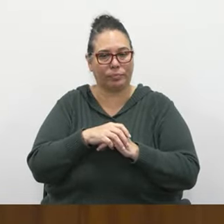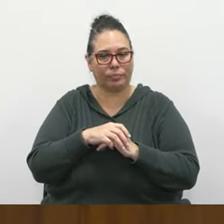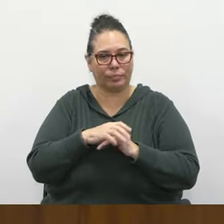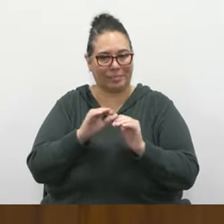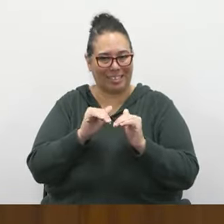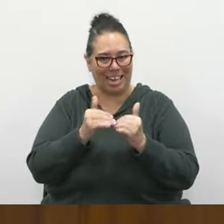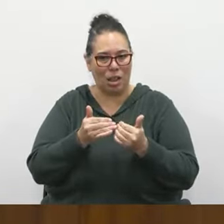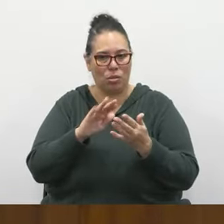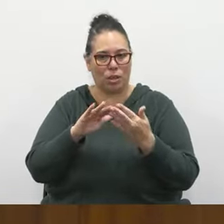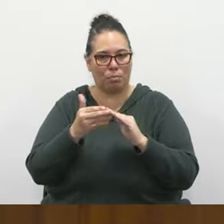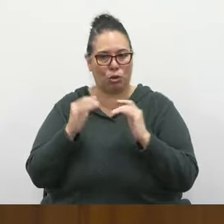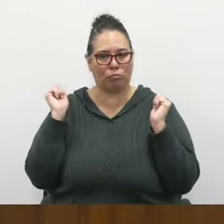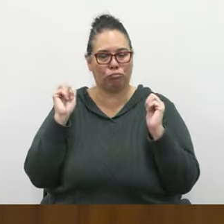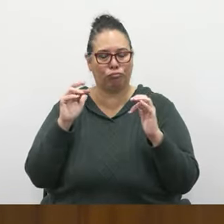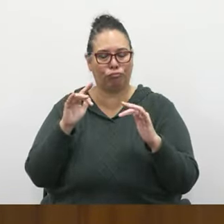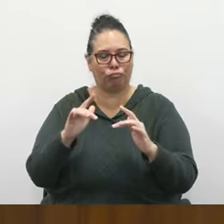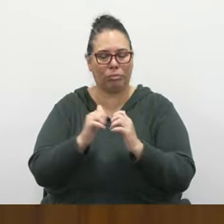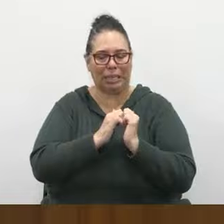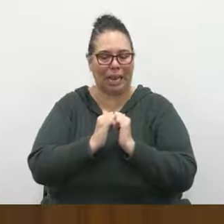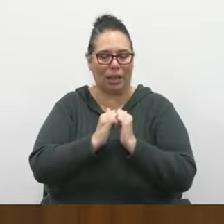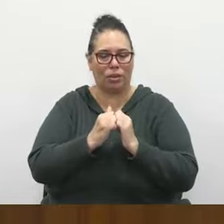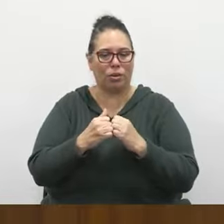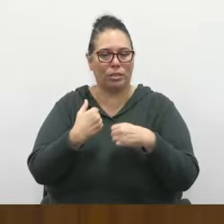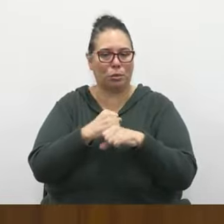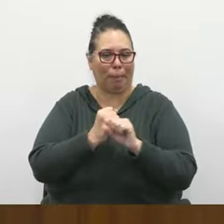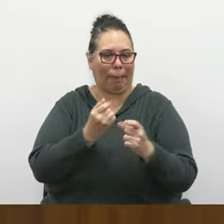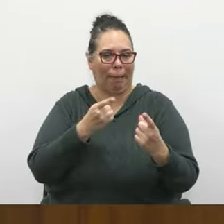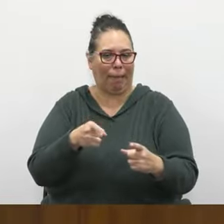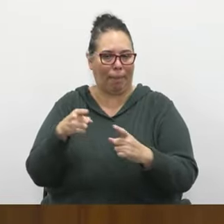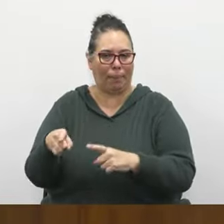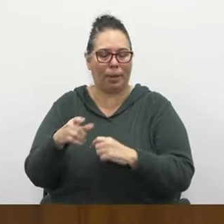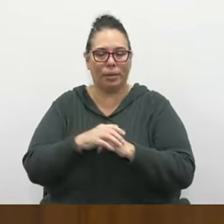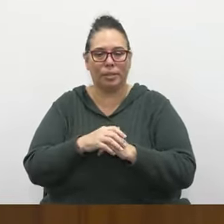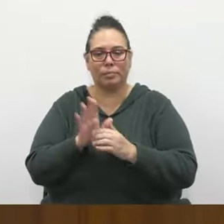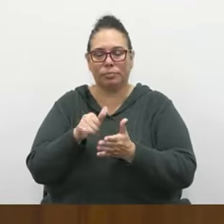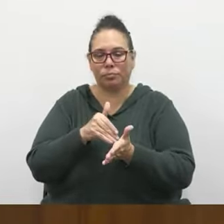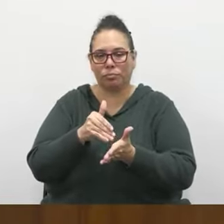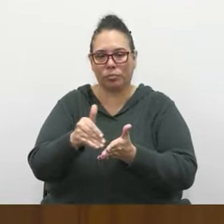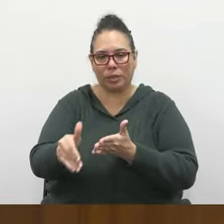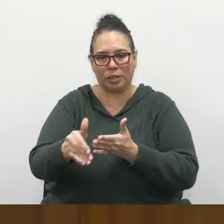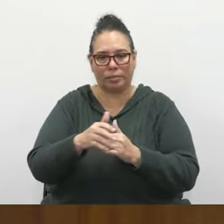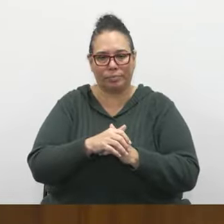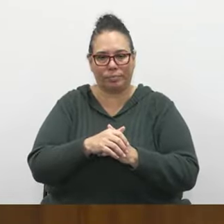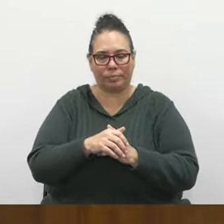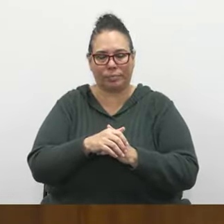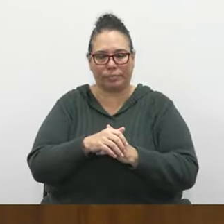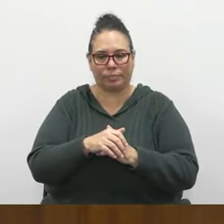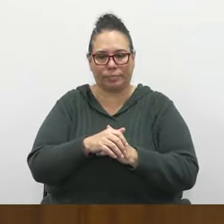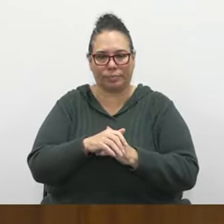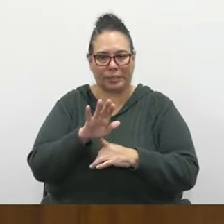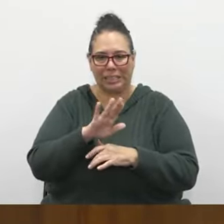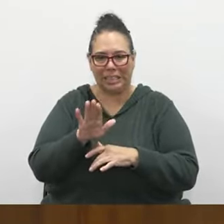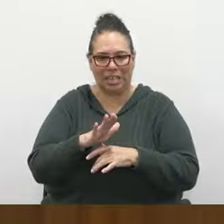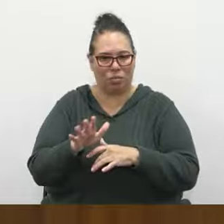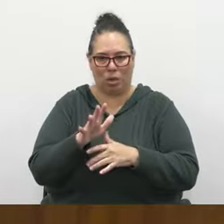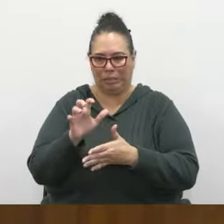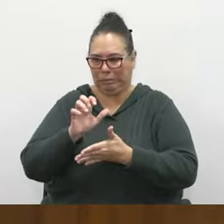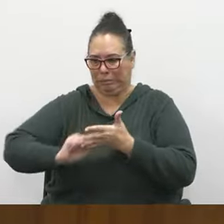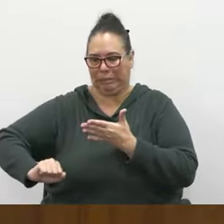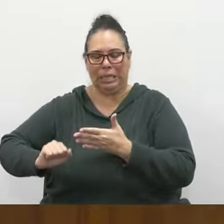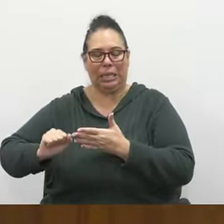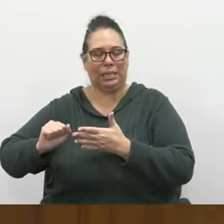that the community came together to make this thing happen. Often, and I don't ever want to take any accountability away from